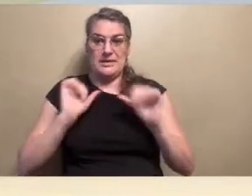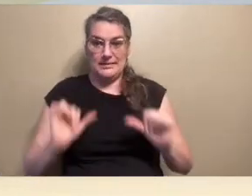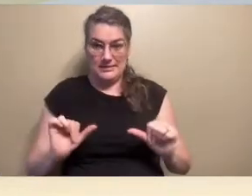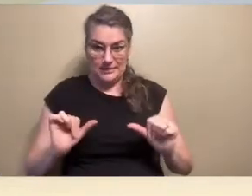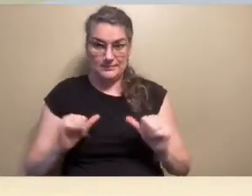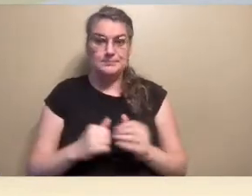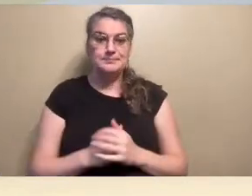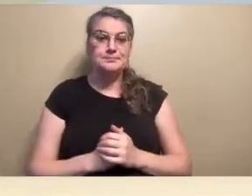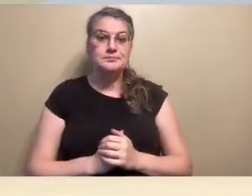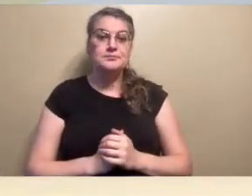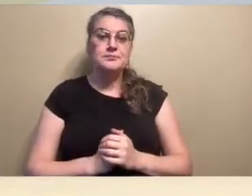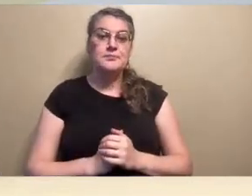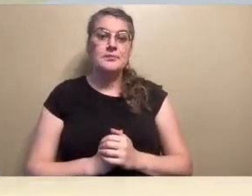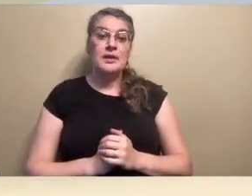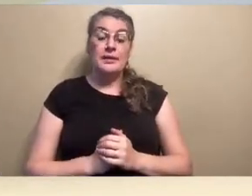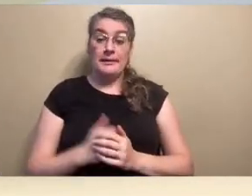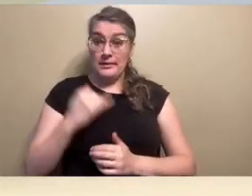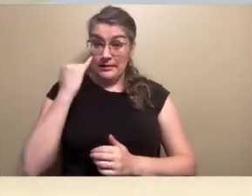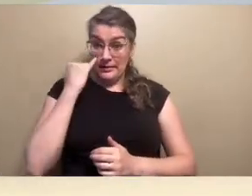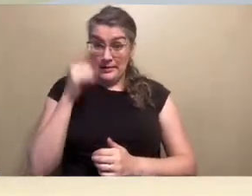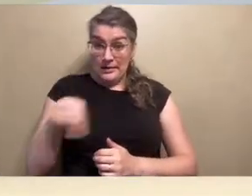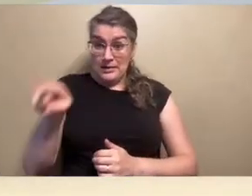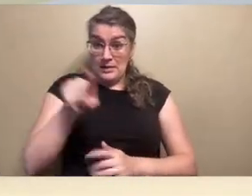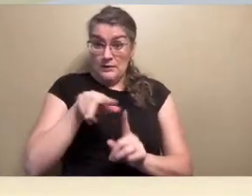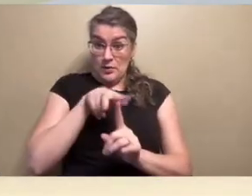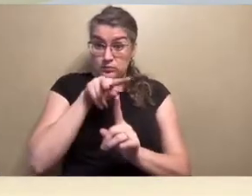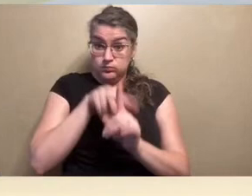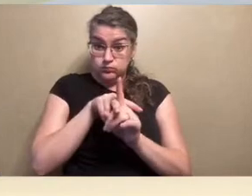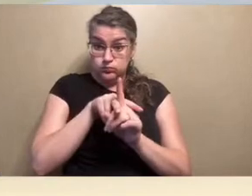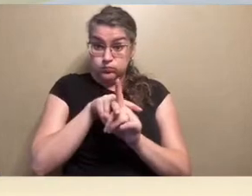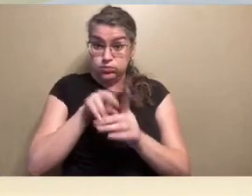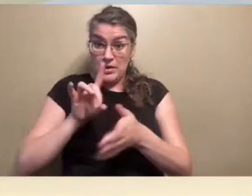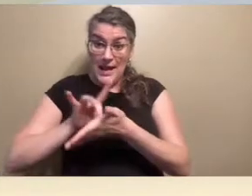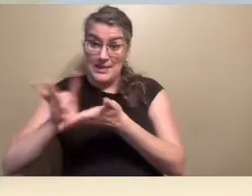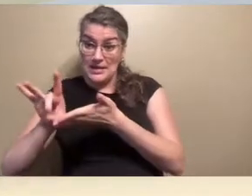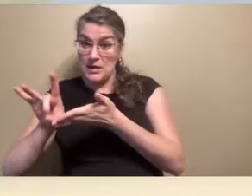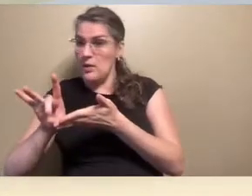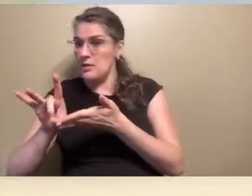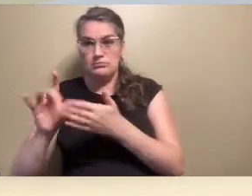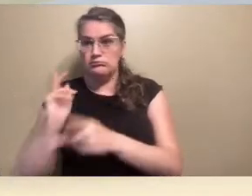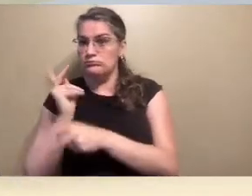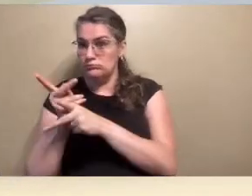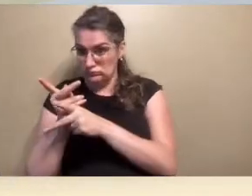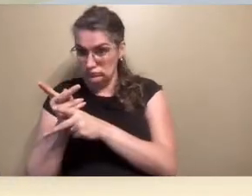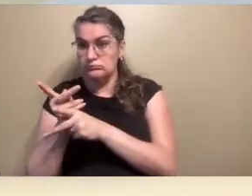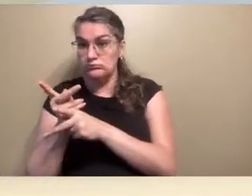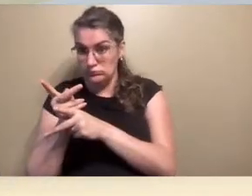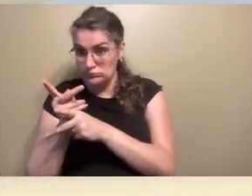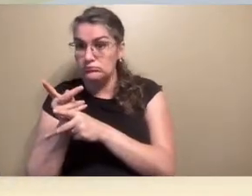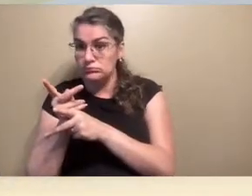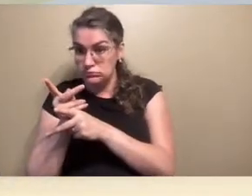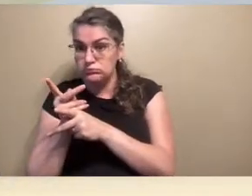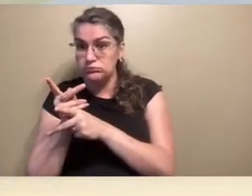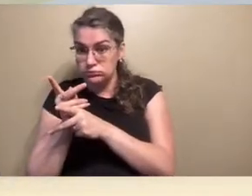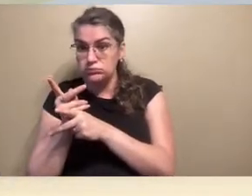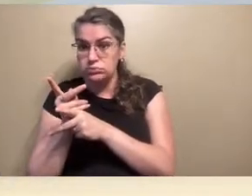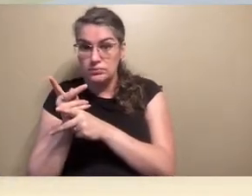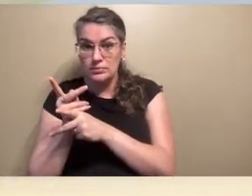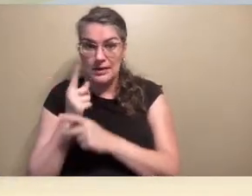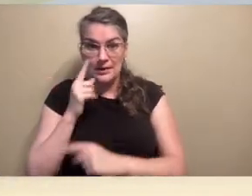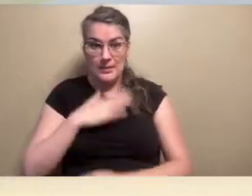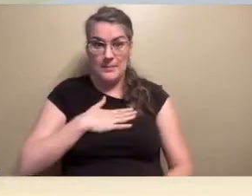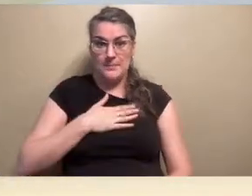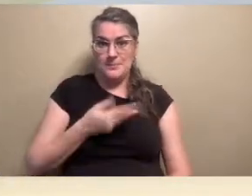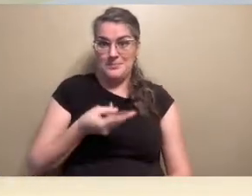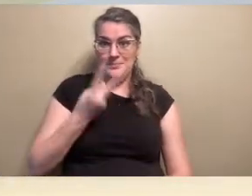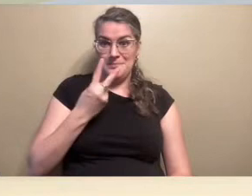who have a second dose appointment scheduled at the 8-week interval can choose to keep those appointments. Certainly I have daughters who